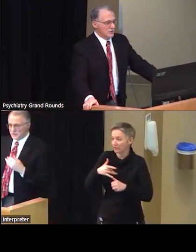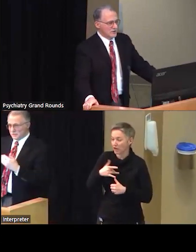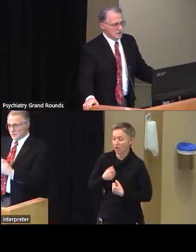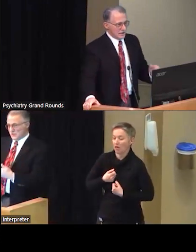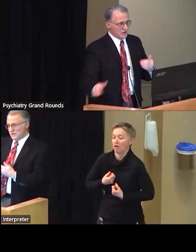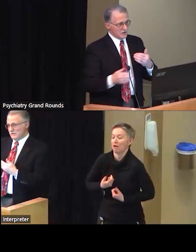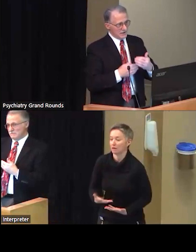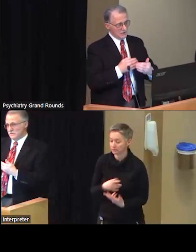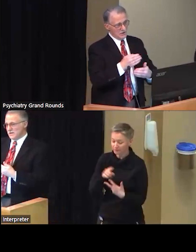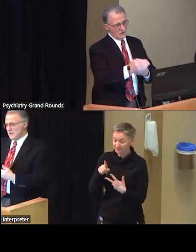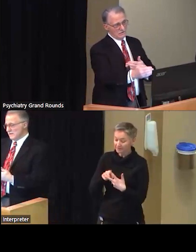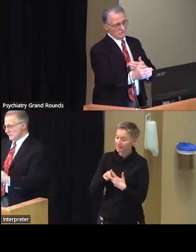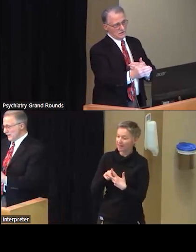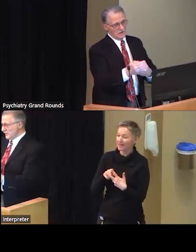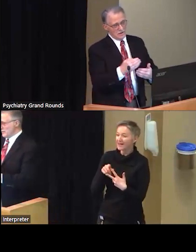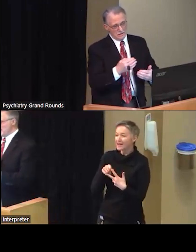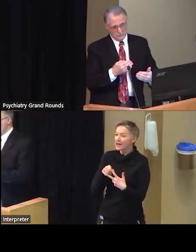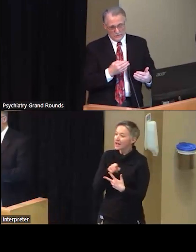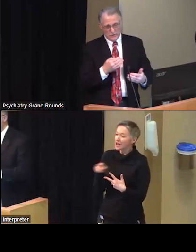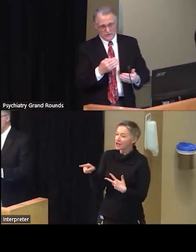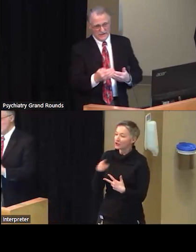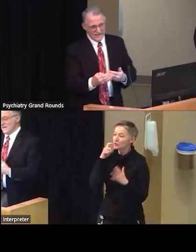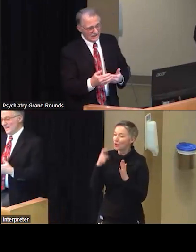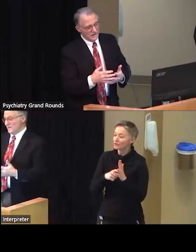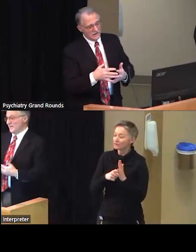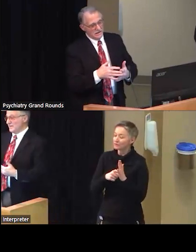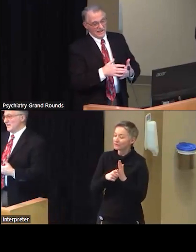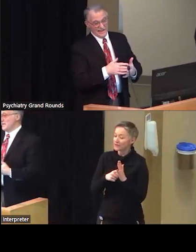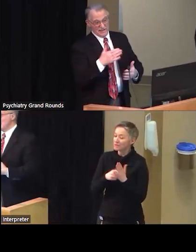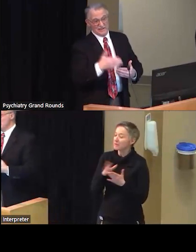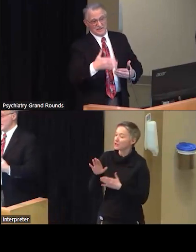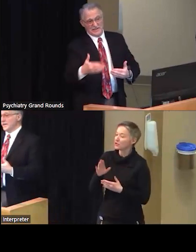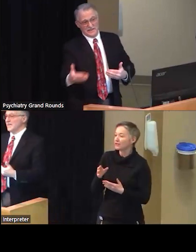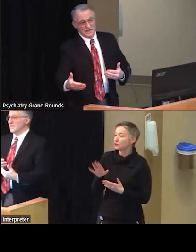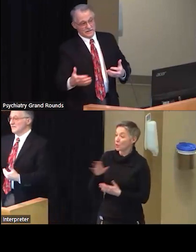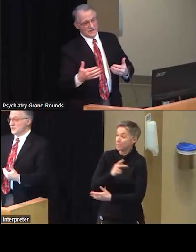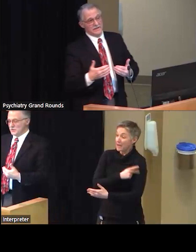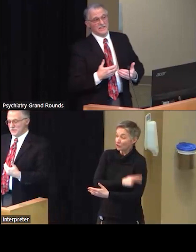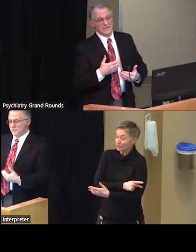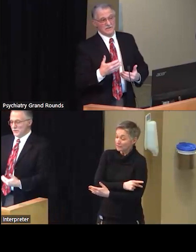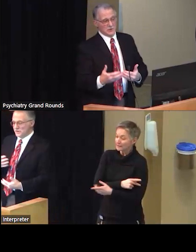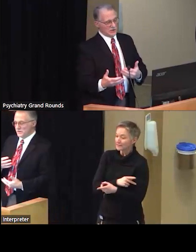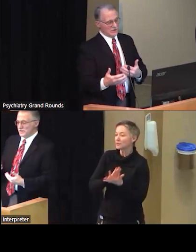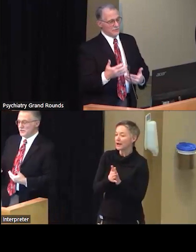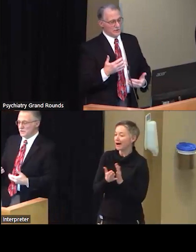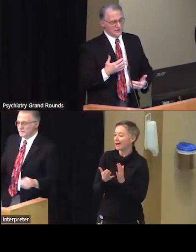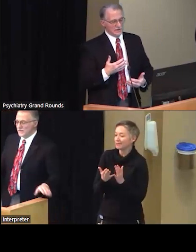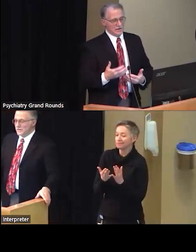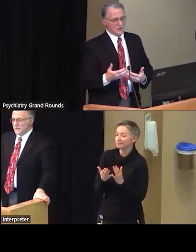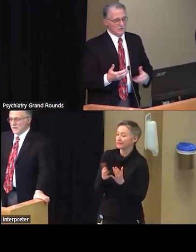The depersonalization, sometimes you start seeing the people you're seeing as things to get done instead of the individual,